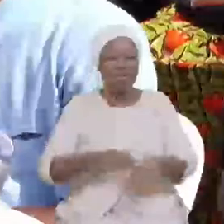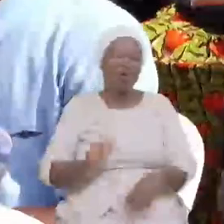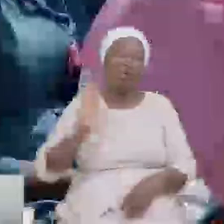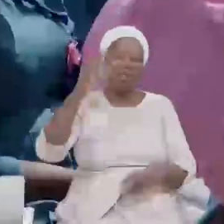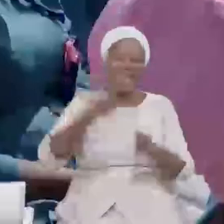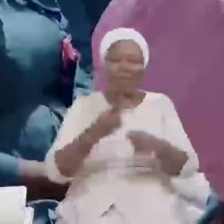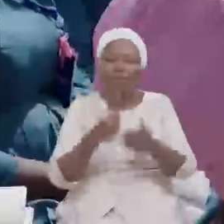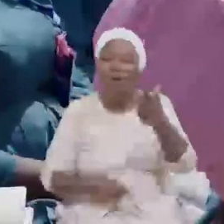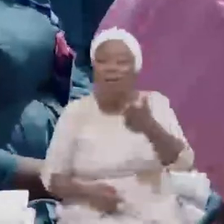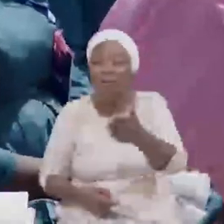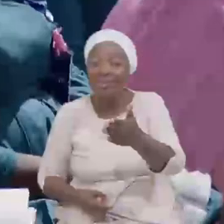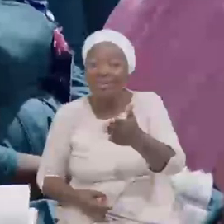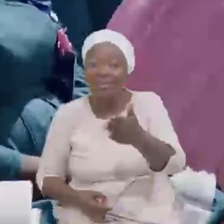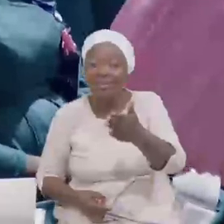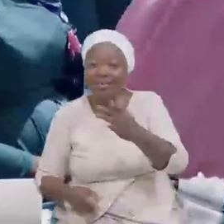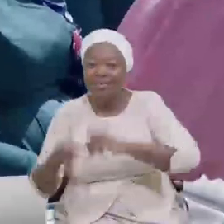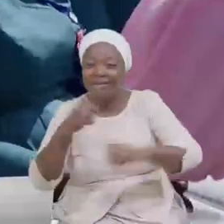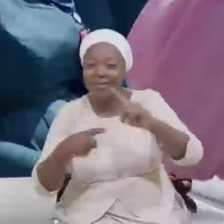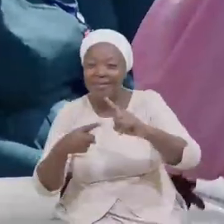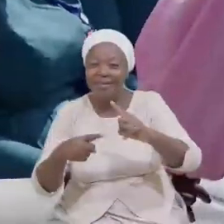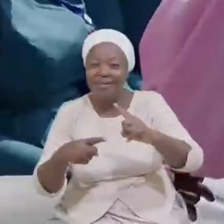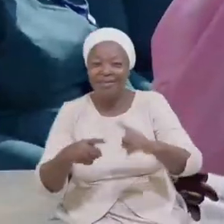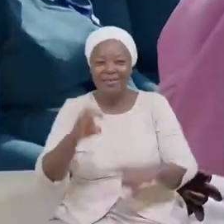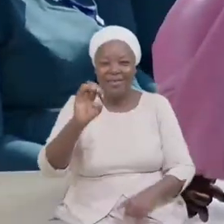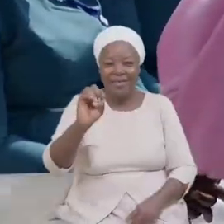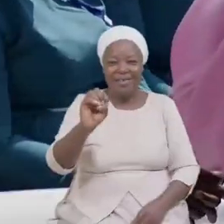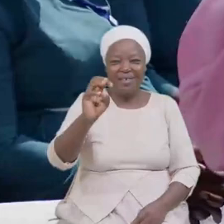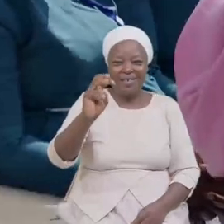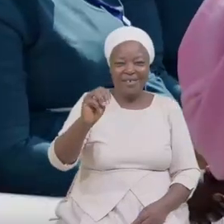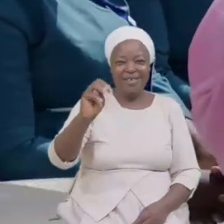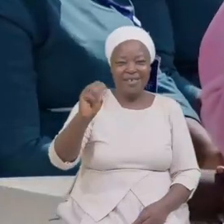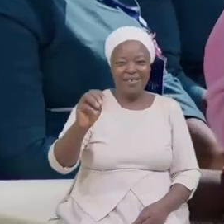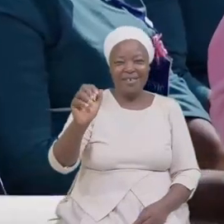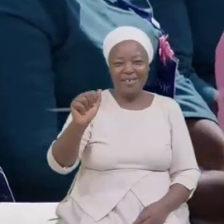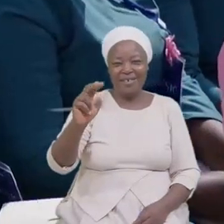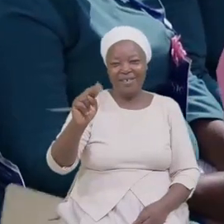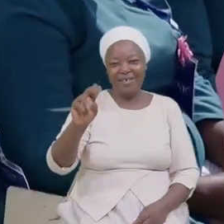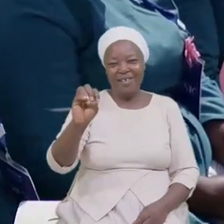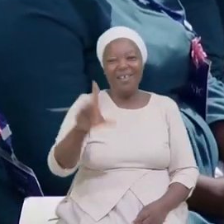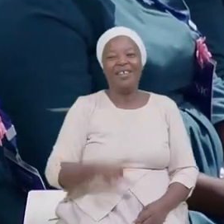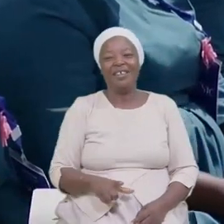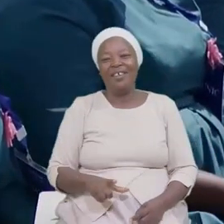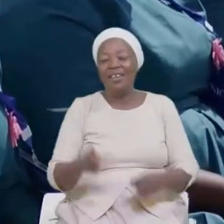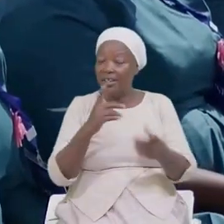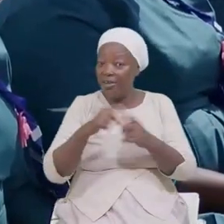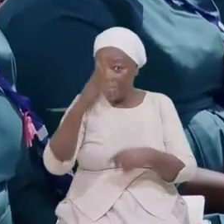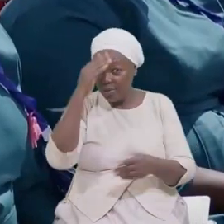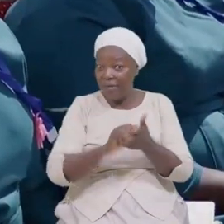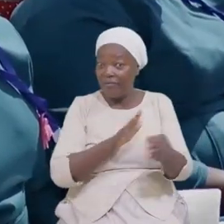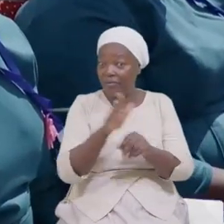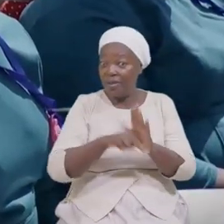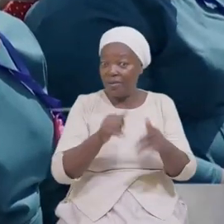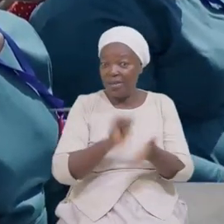me, Emmanuel. And you know the fulfillment of that if you come to Matthew chapter